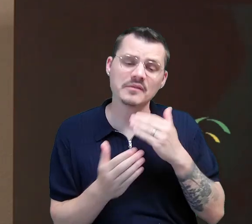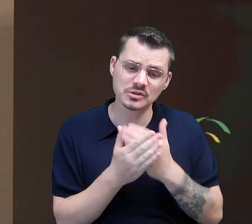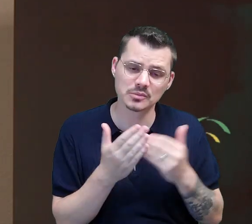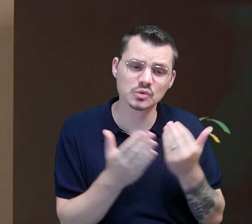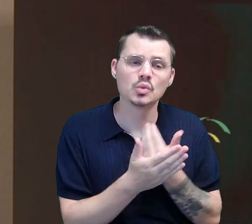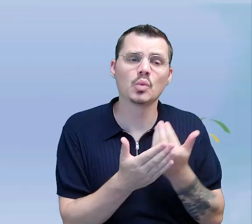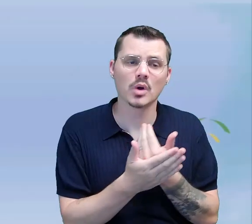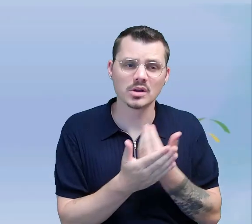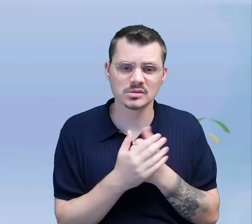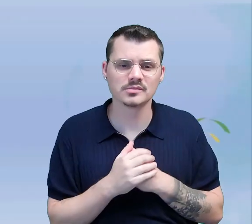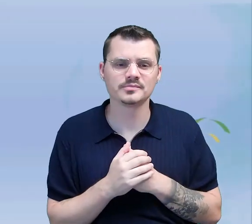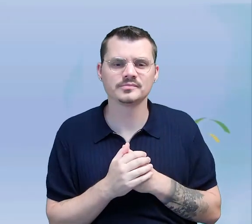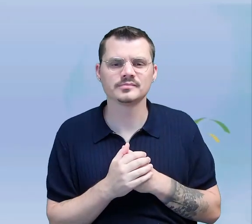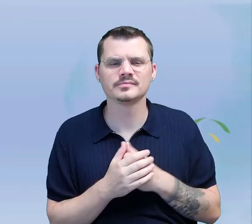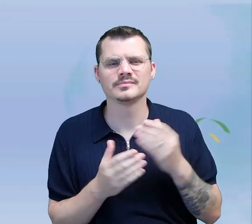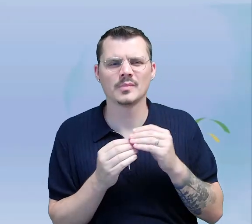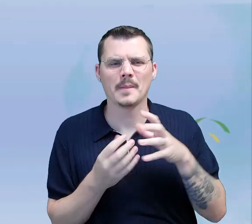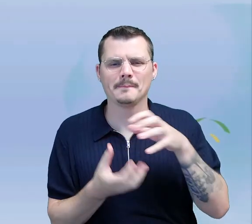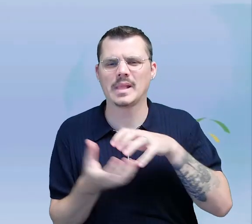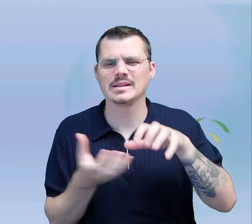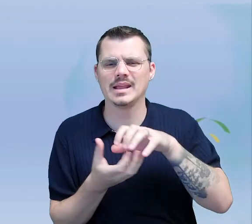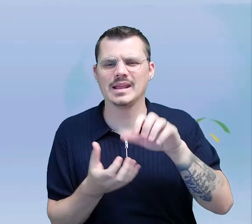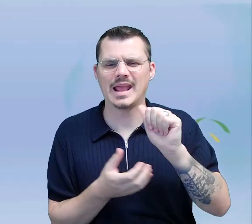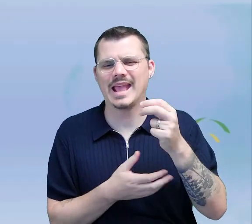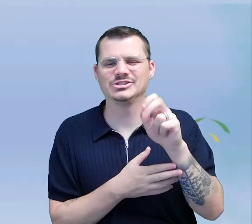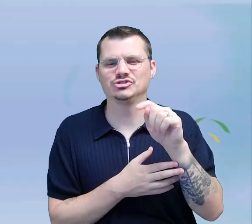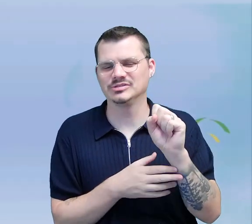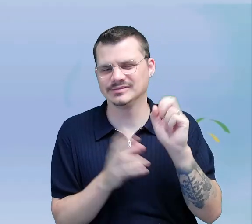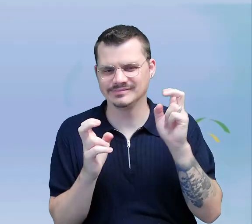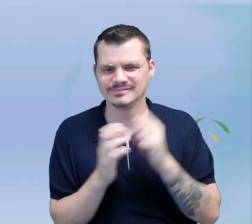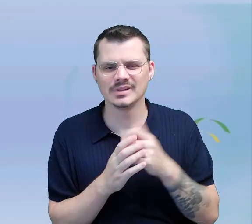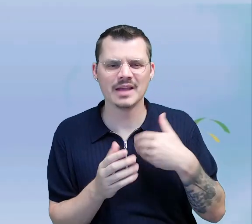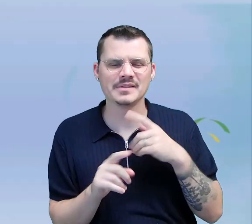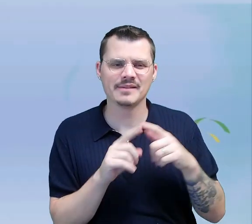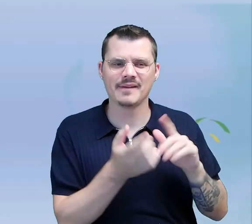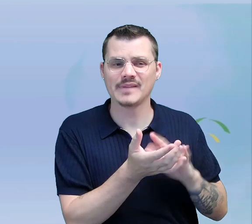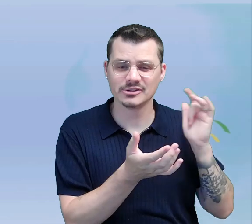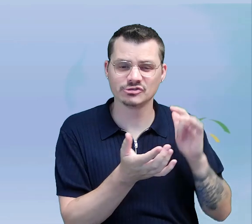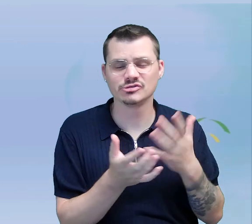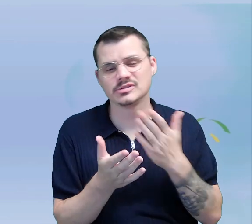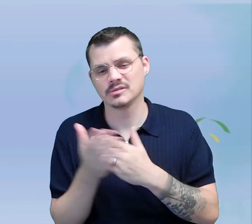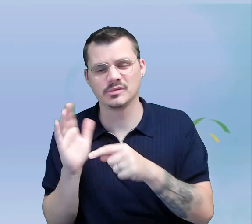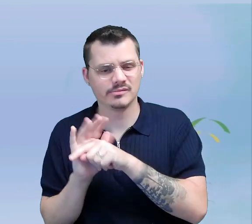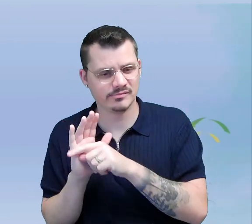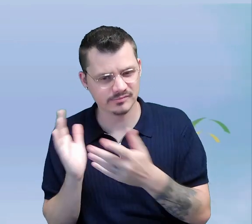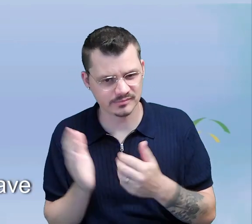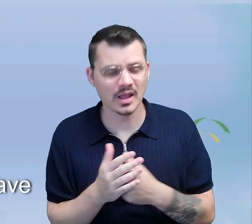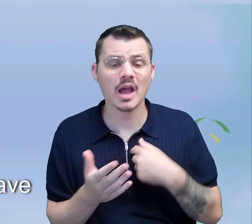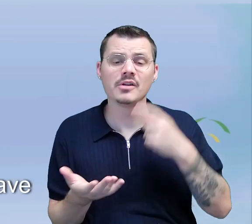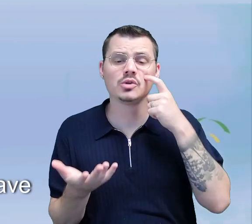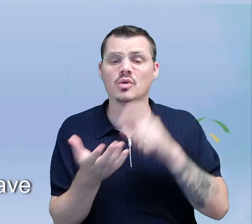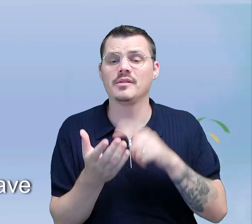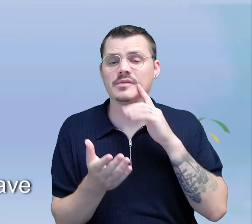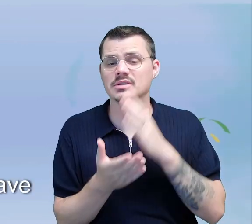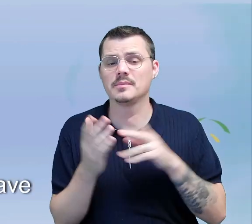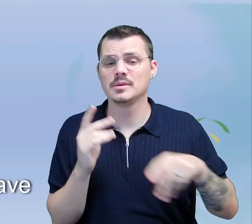ones. They're blended agents. They have different advantages and disadvantages. I have